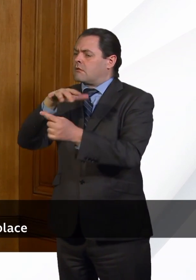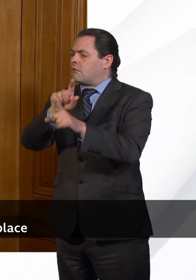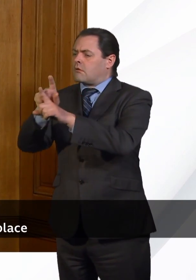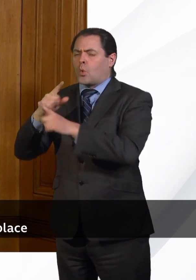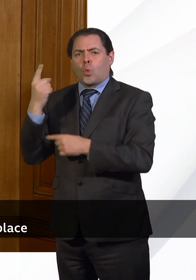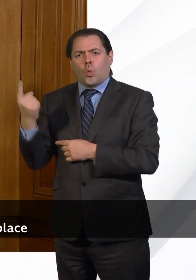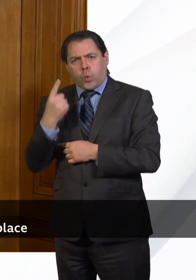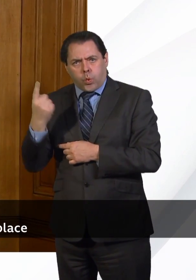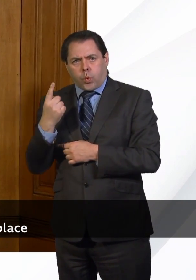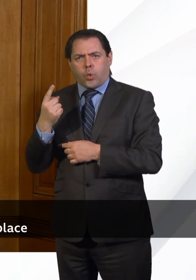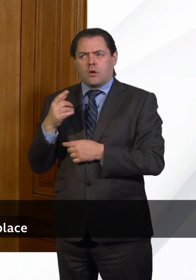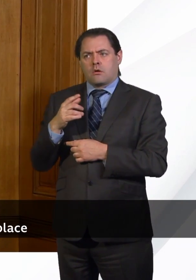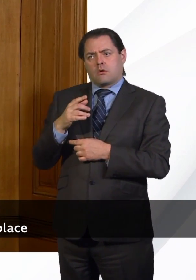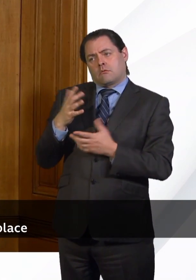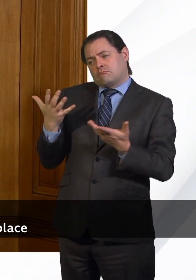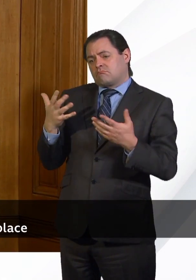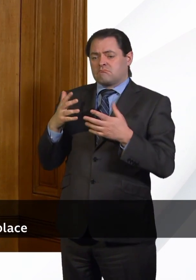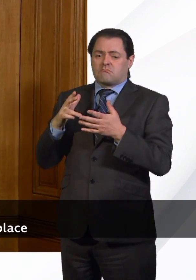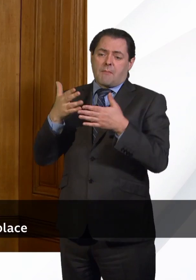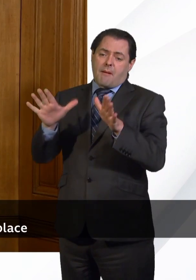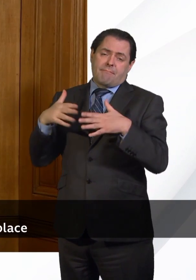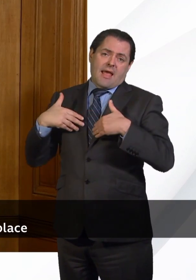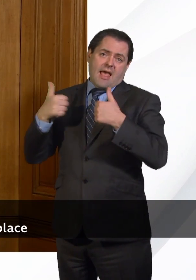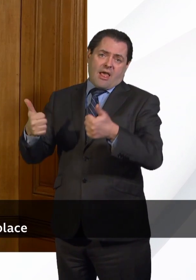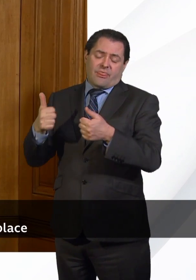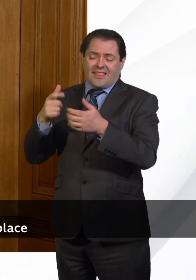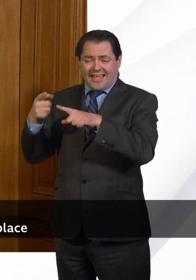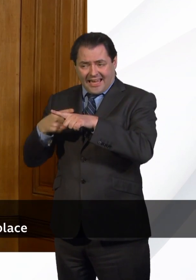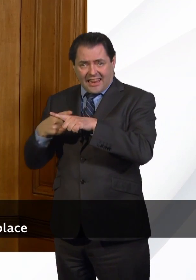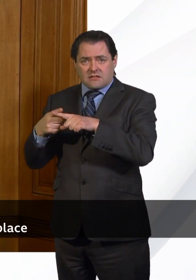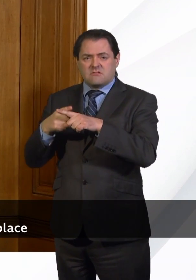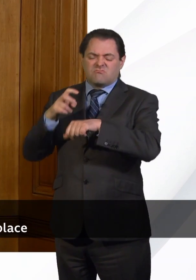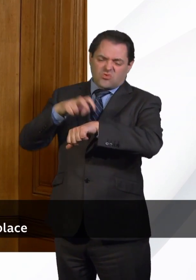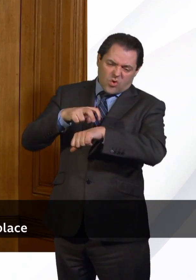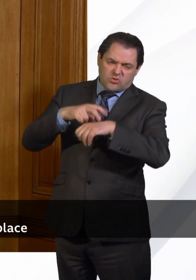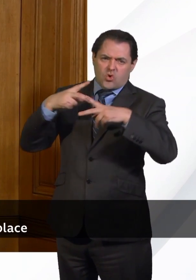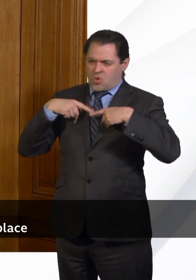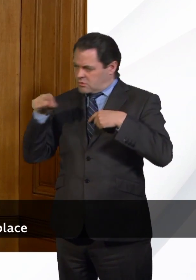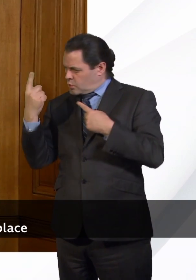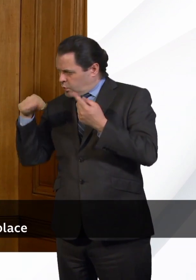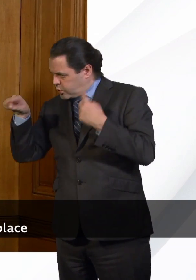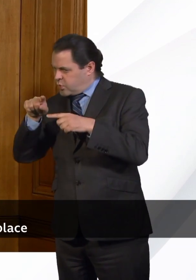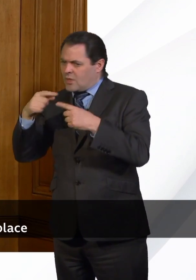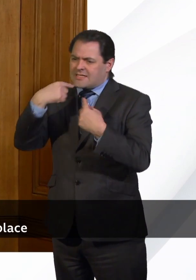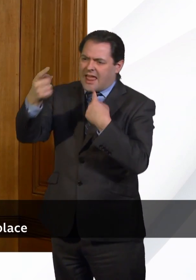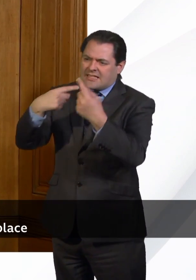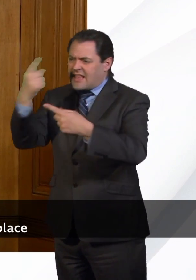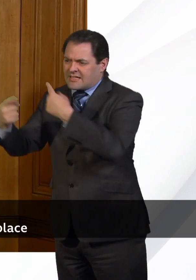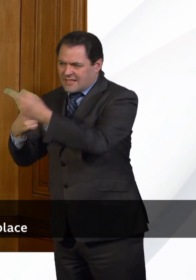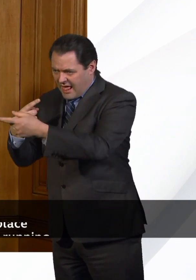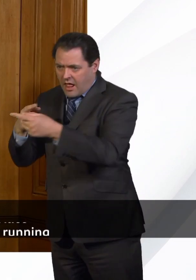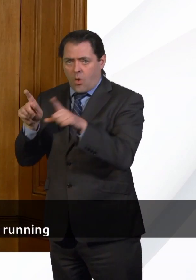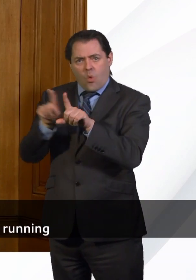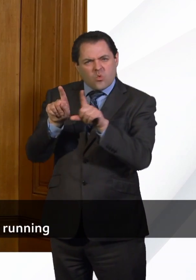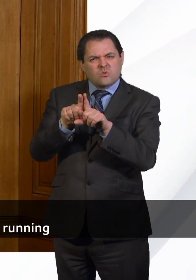health professionals. At one level, we've got Public Health England, but also a lot of experience on the ground with directors of public health and local authorities, environmental health